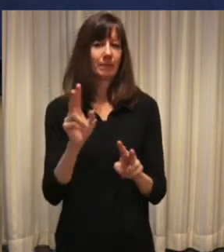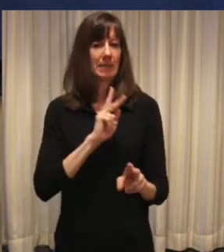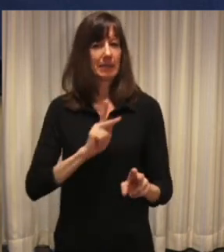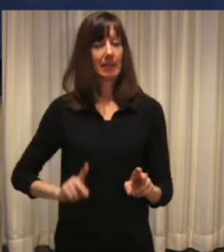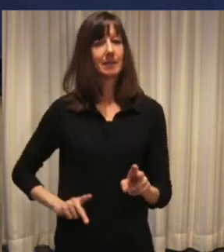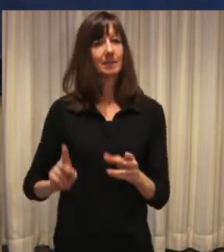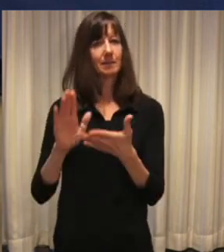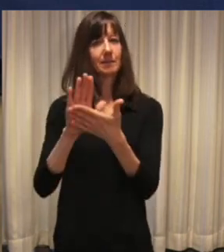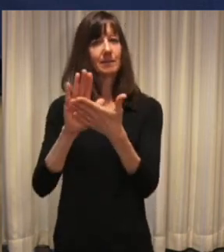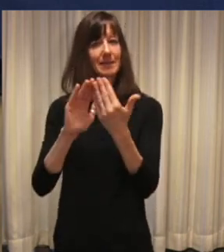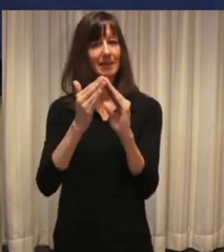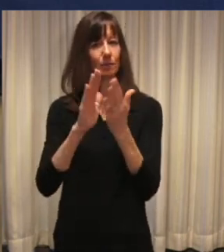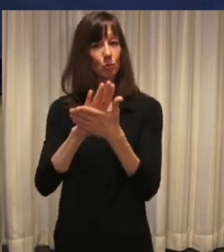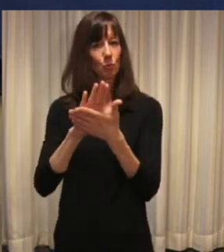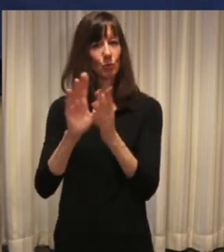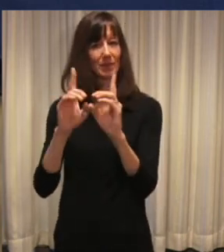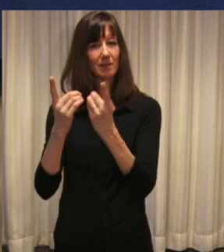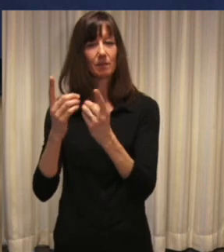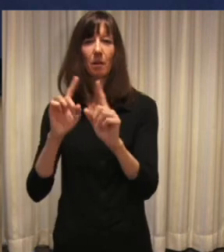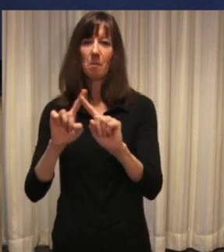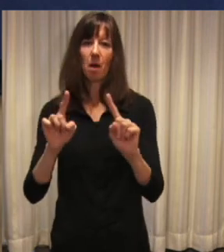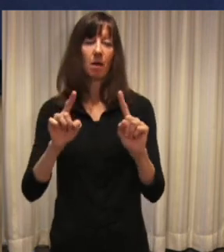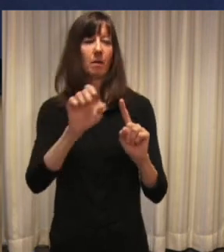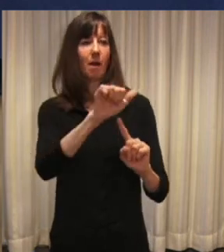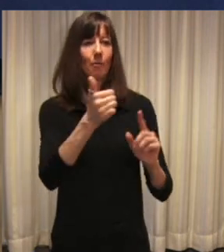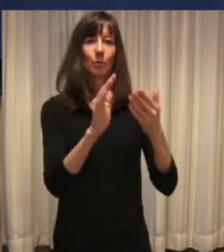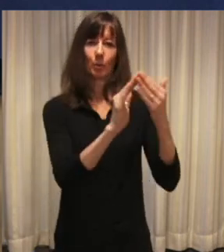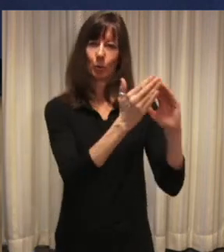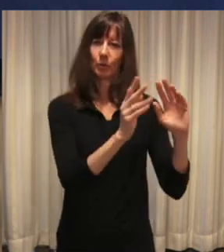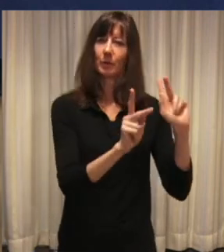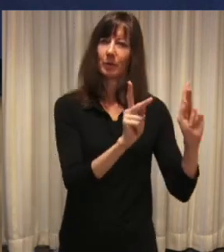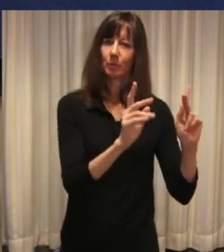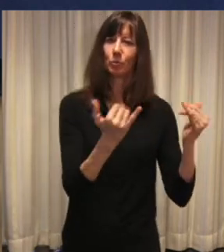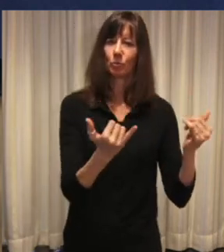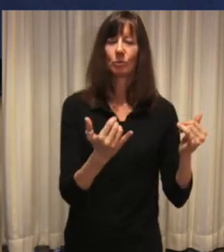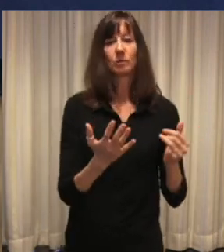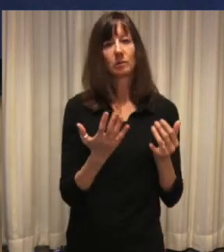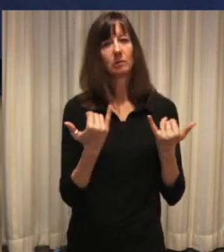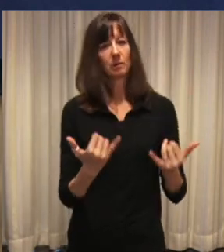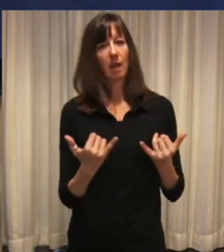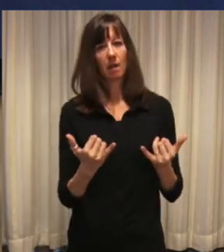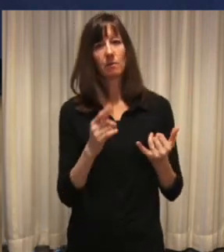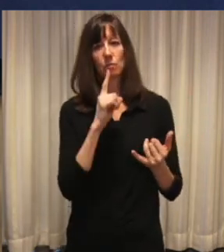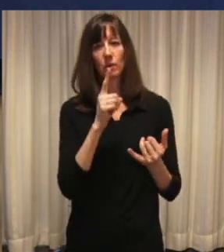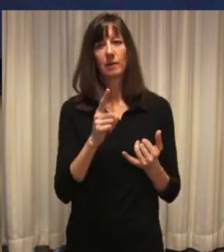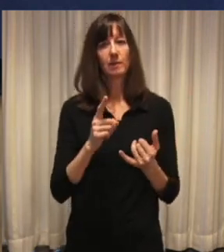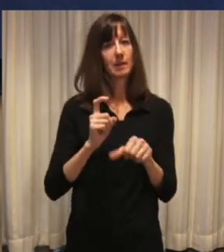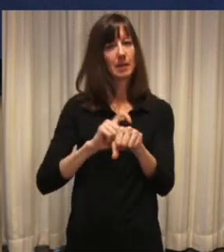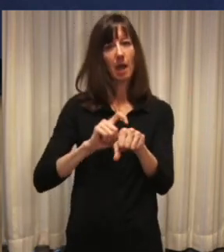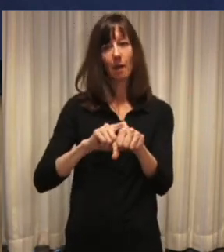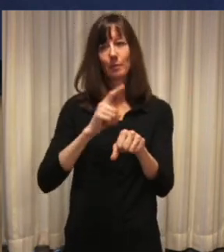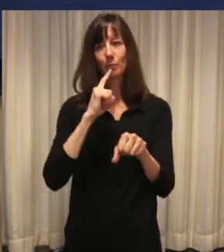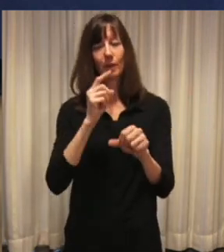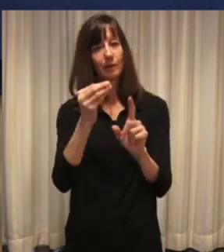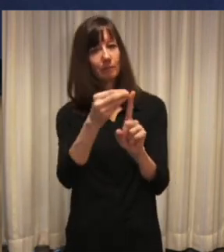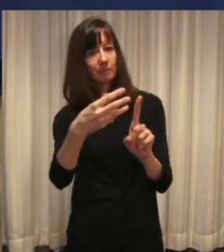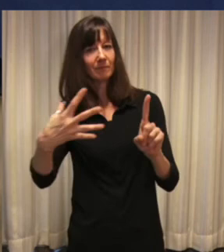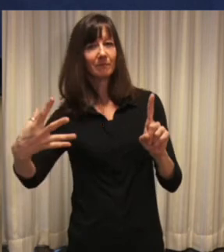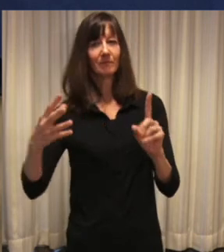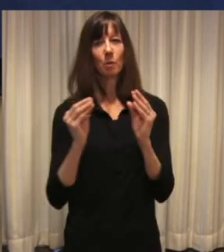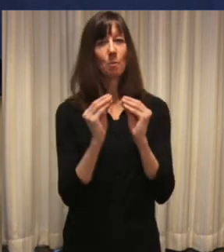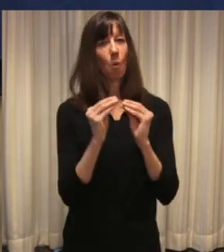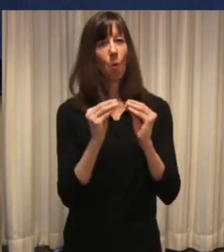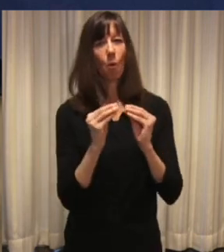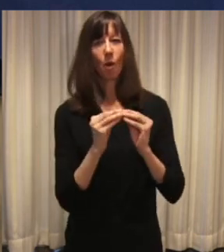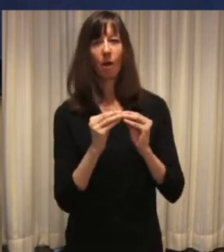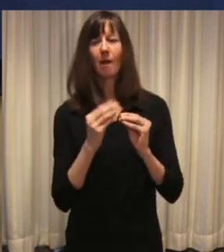together, and this is a good opportunity to expand on that. And I know we keep saying we're not great at this yet, we're going to make some mistakes, but we're not resting